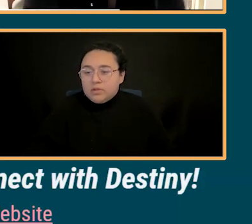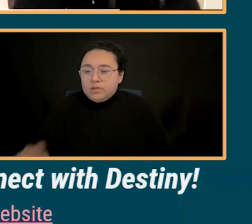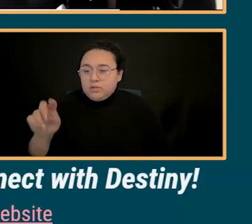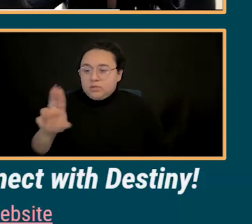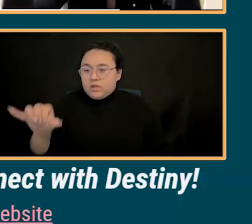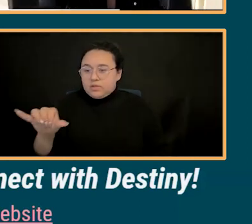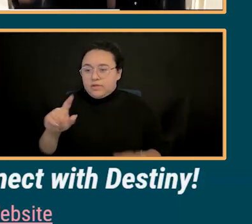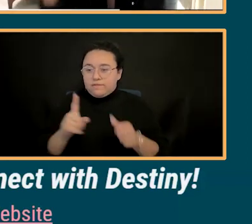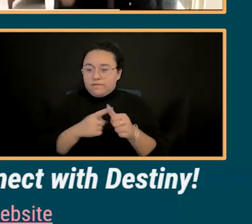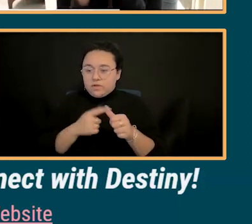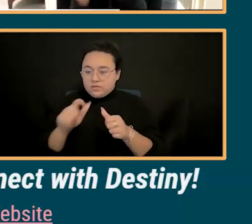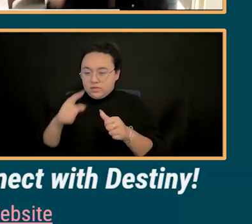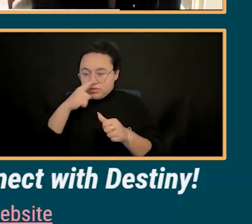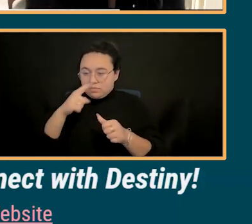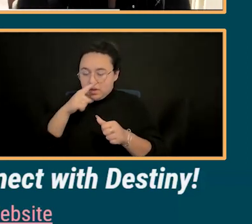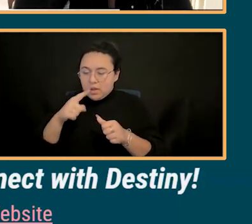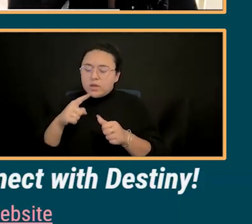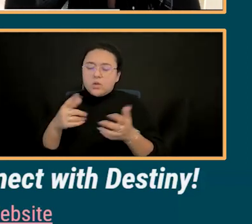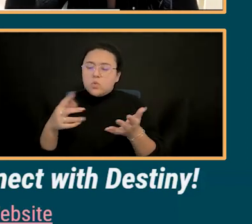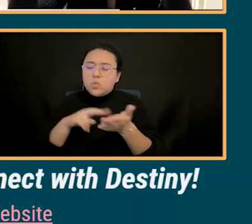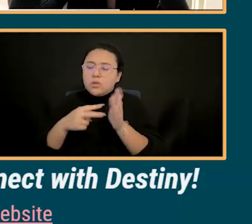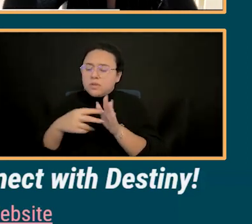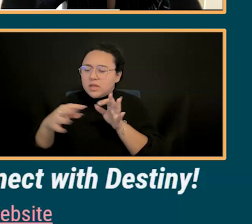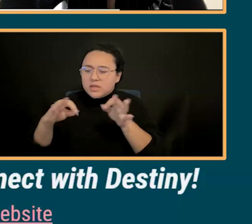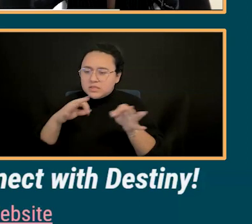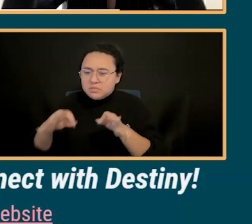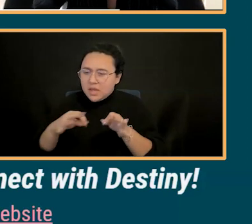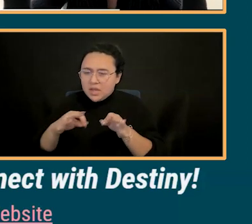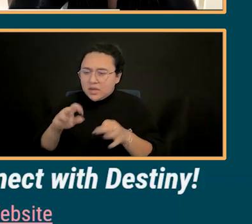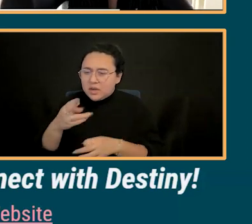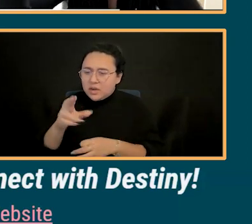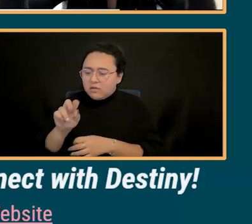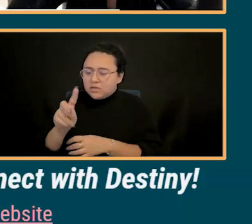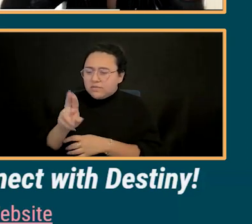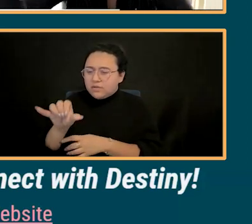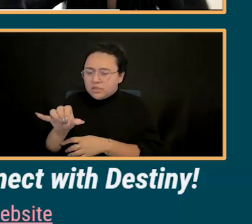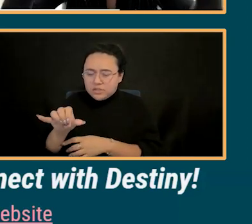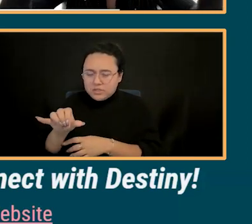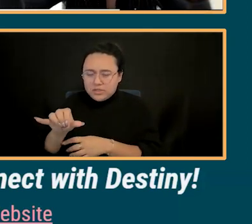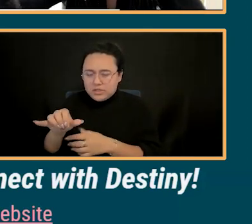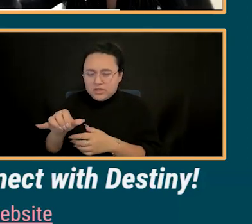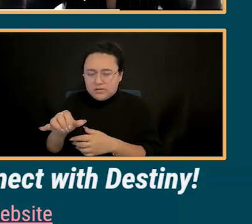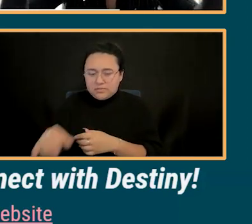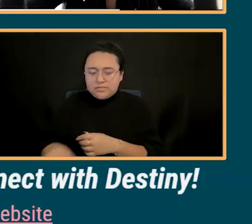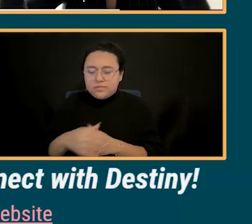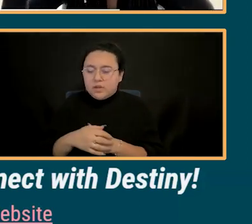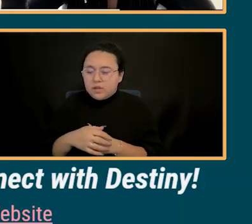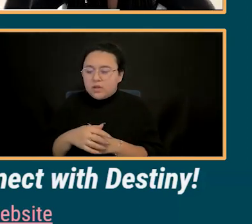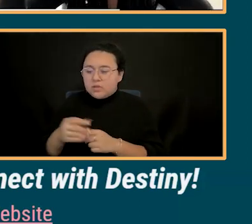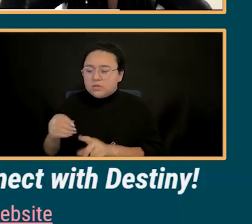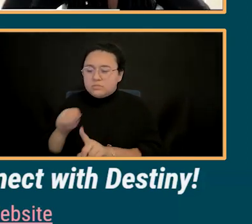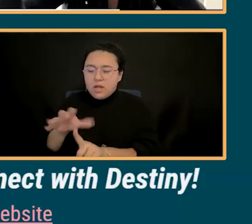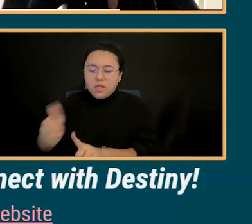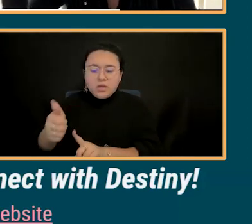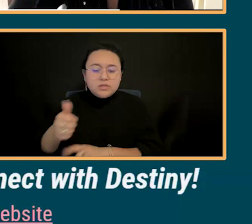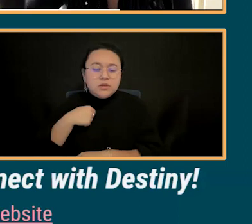you help us contextualize what is neurodivergence? It seems to suggest that there's some sort of thing called neurotypical,